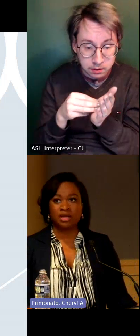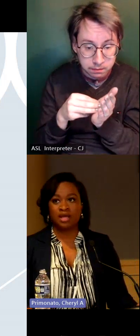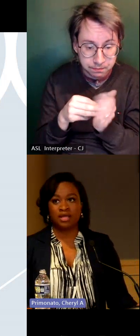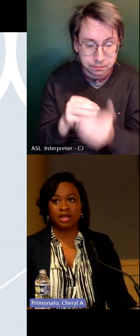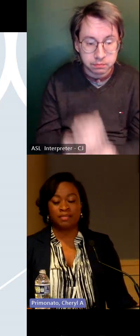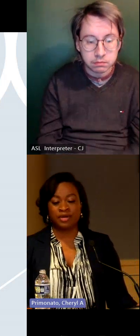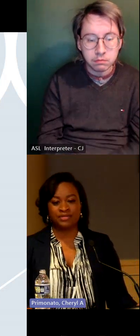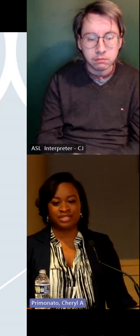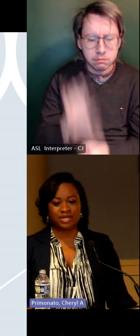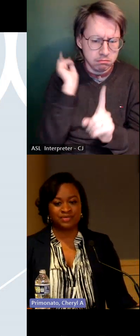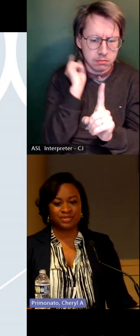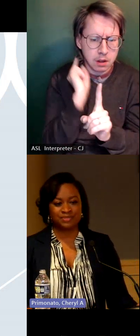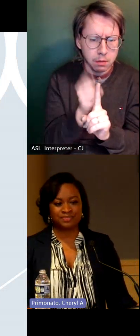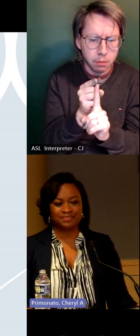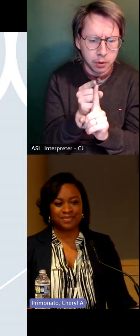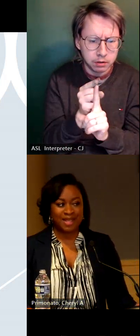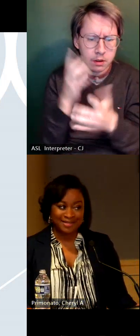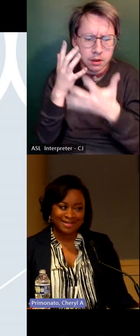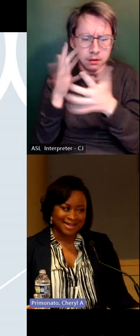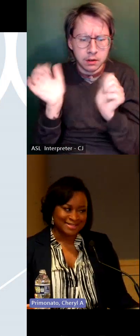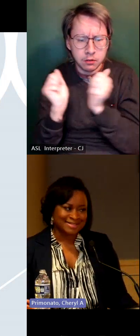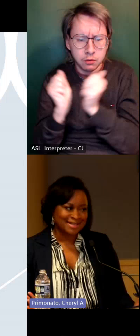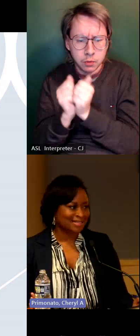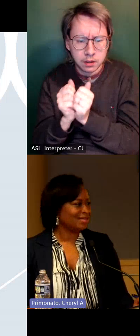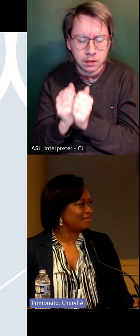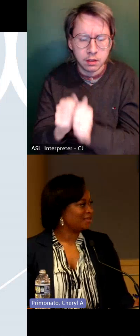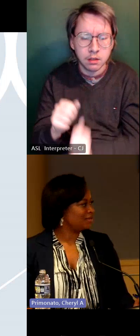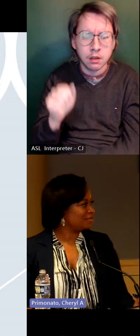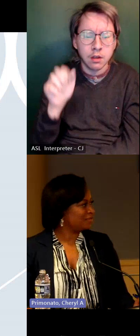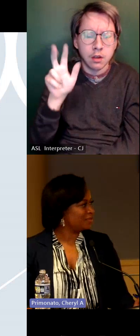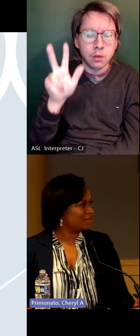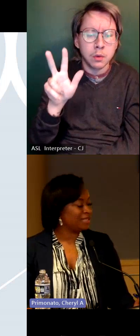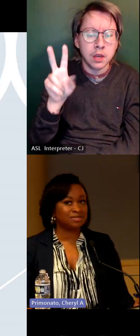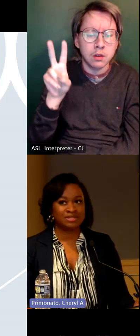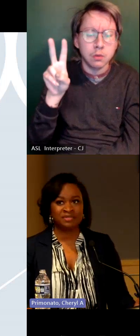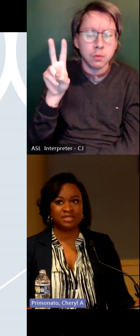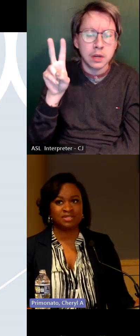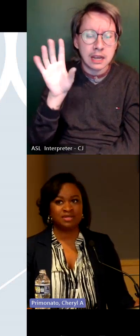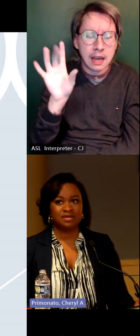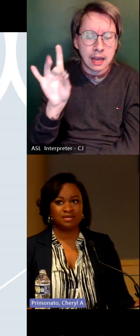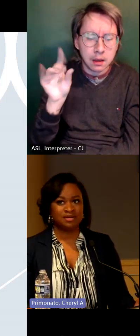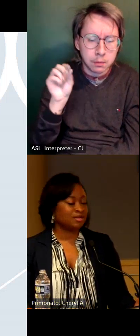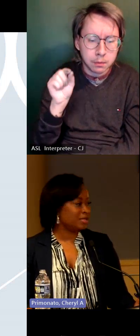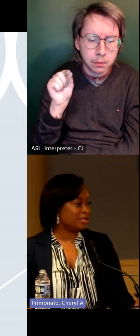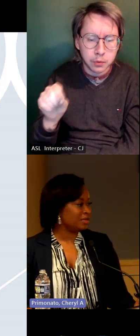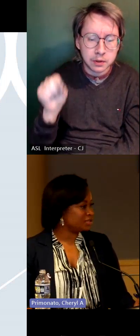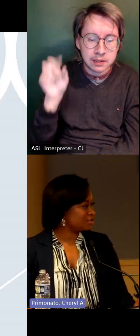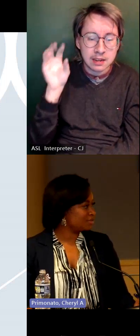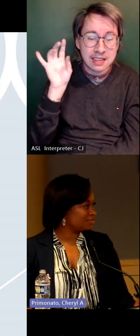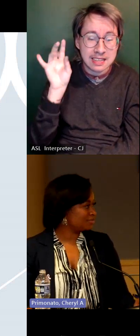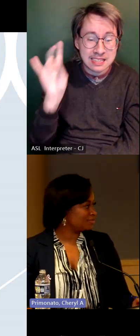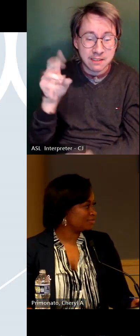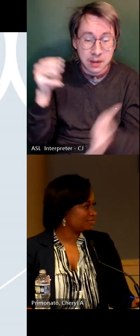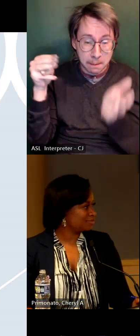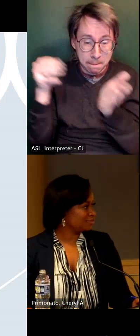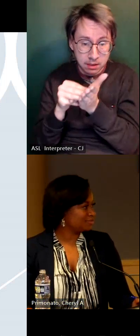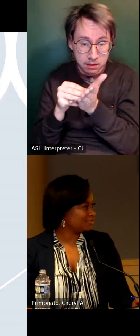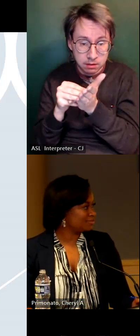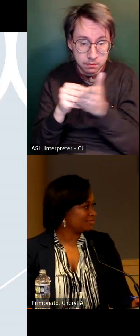$328.7 million in operating reserves. And that is the end of the review of the financial statements. Are there any questions?